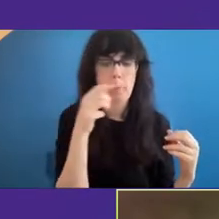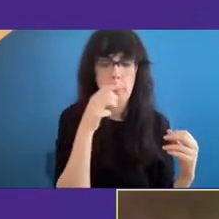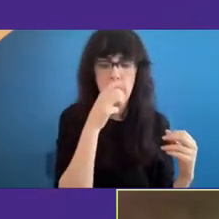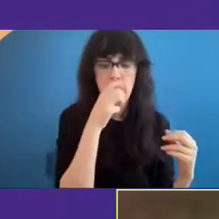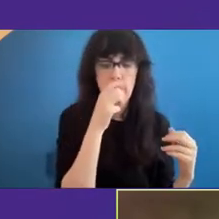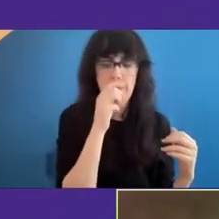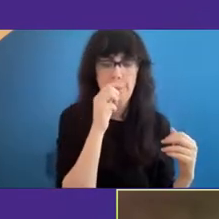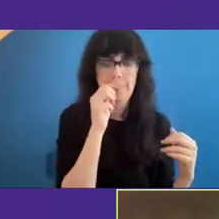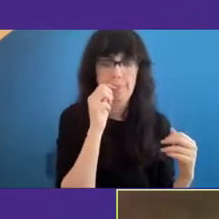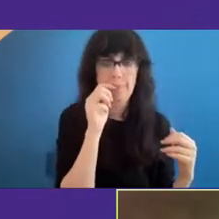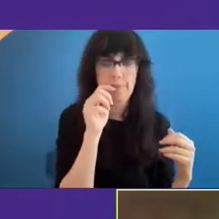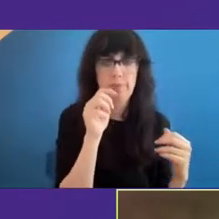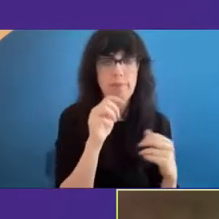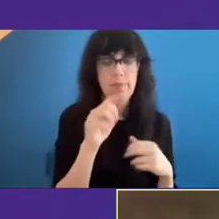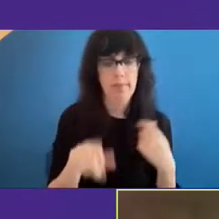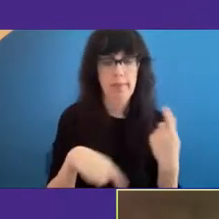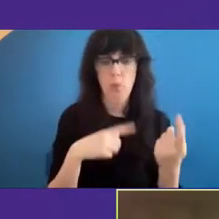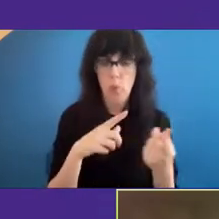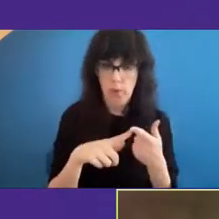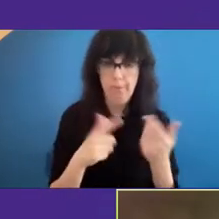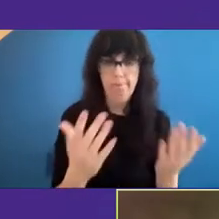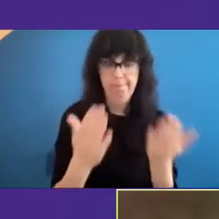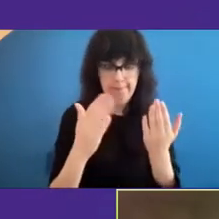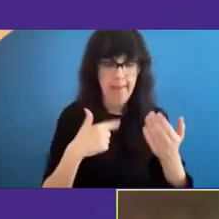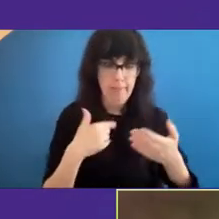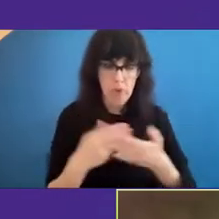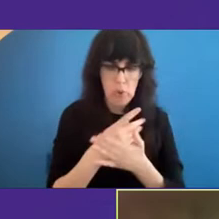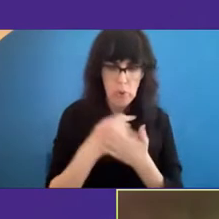when approaching a new project is